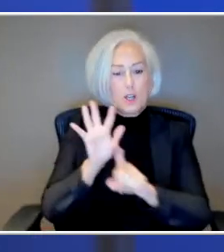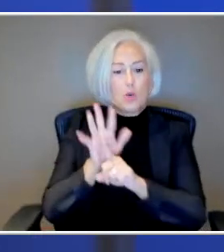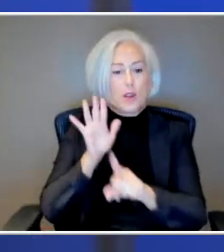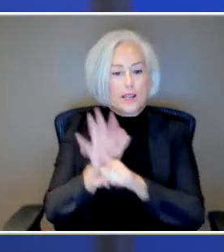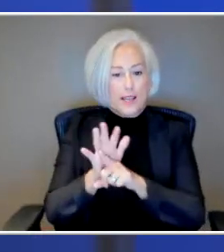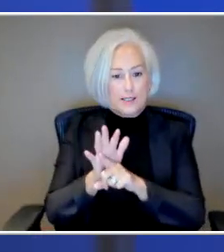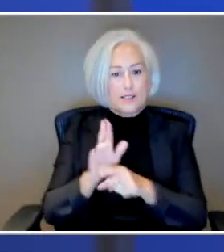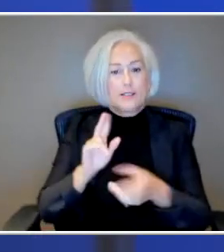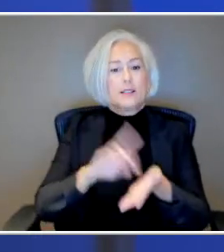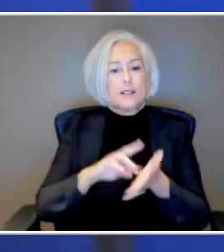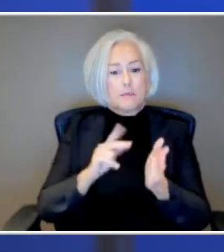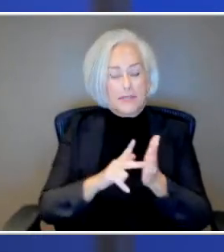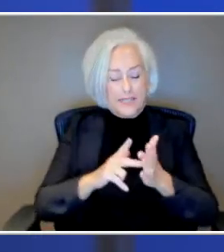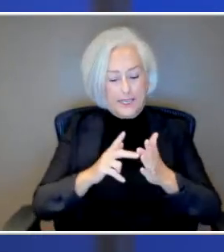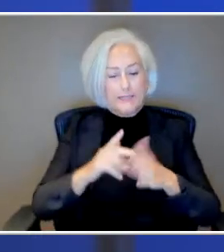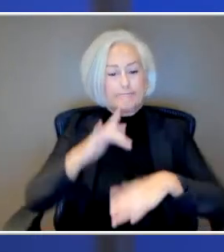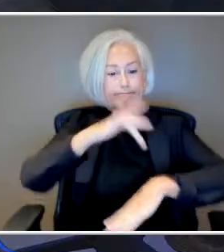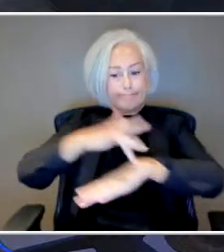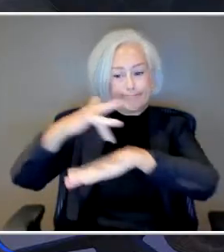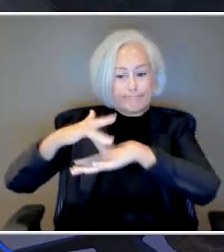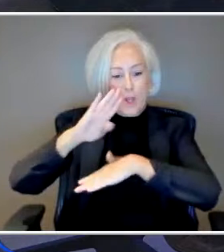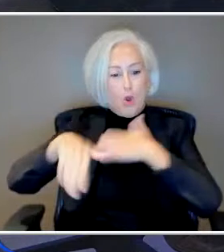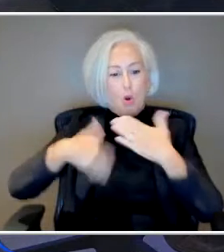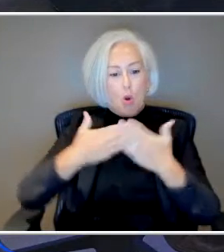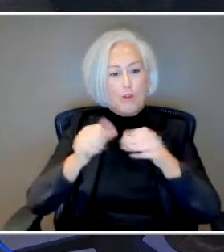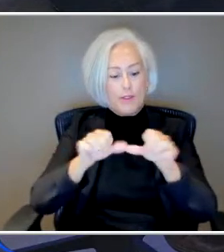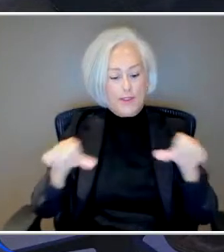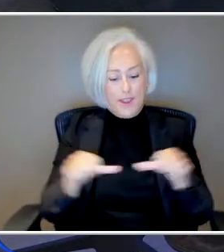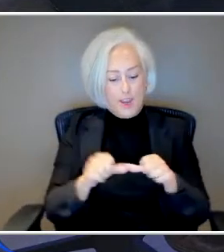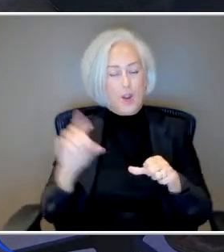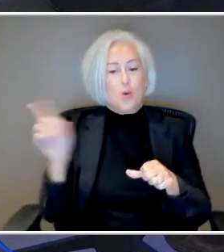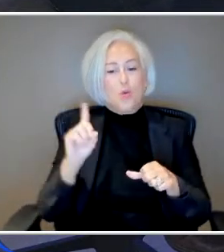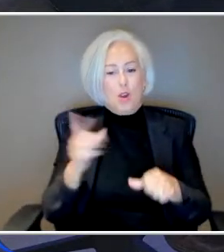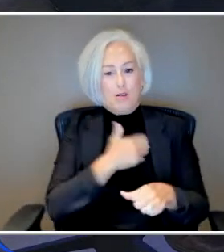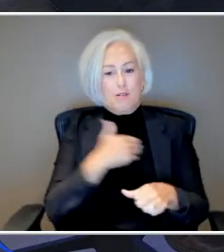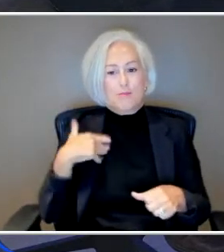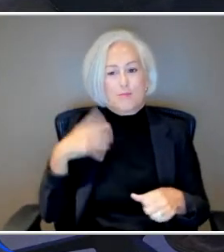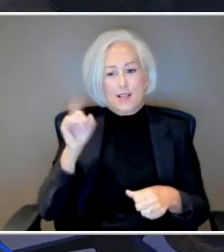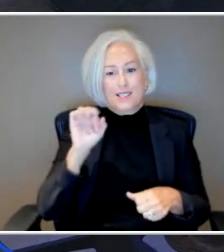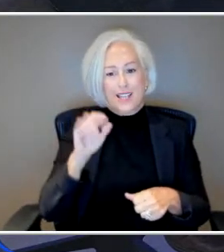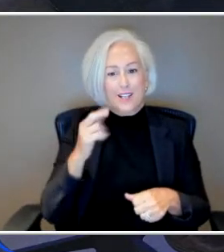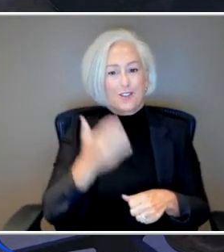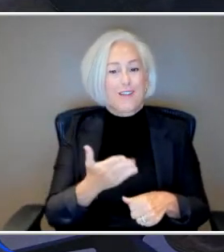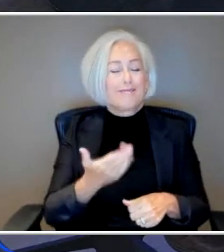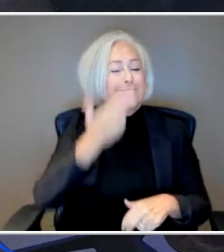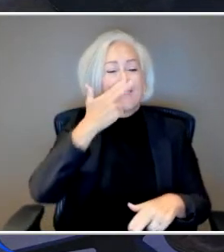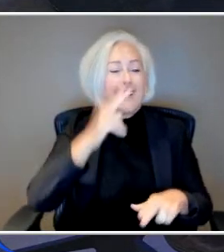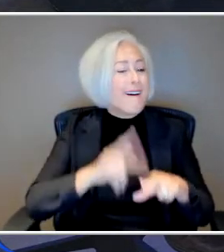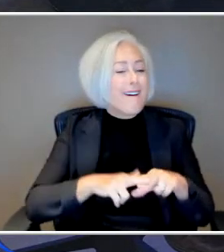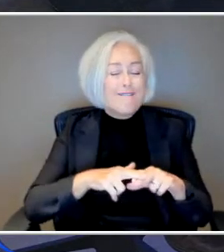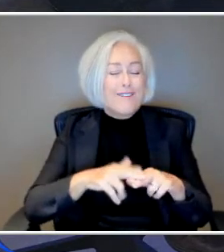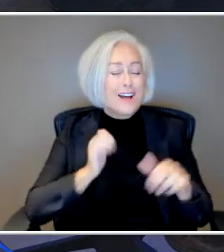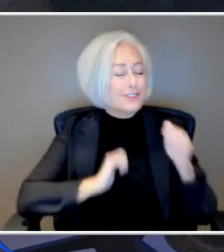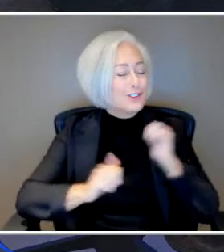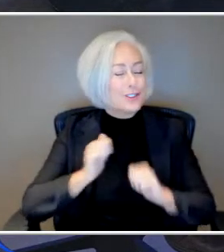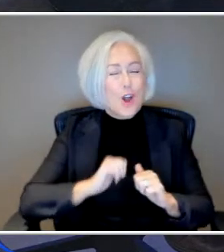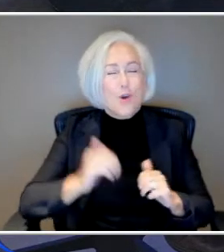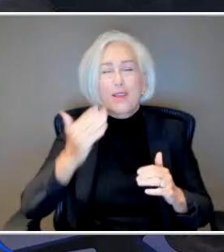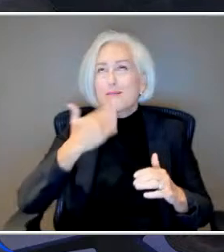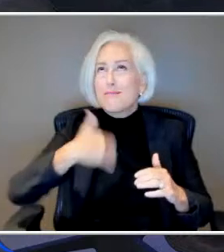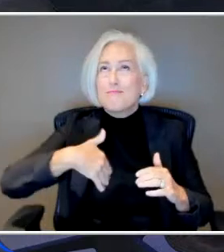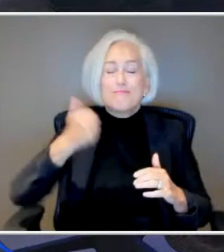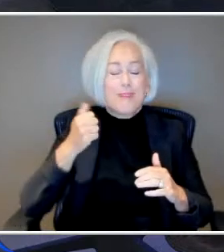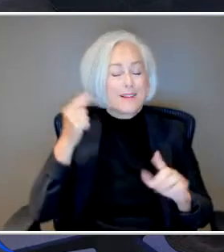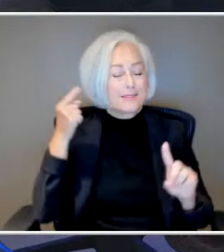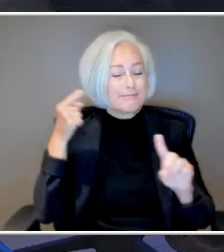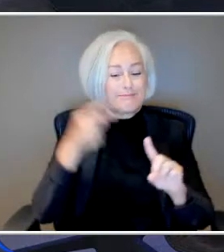resided. This has been such a fun Friday show. The best part of it is that you are cancer-free. Right. We love that I part of know, this story. I know. That's the best. As we